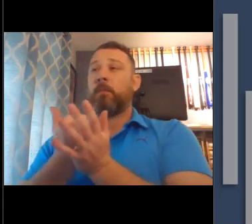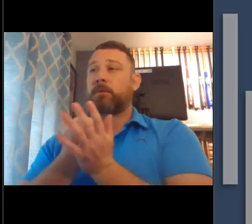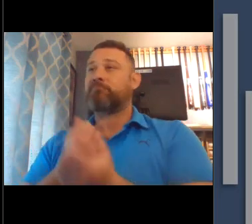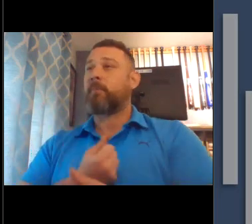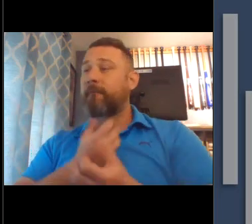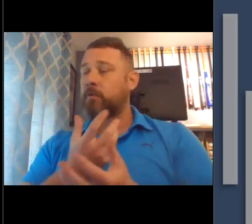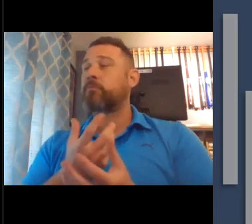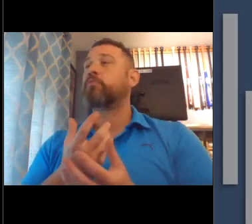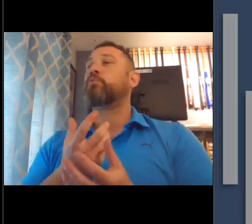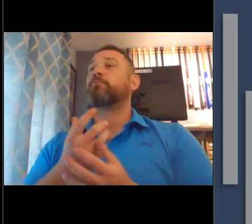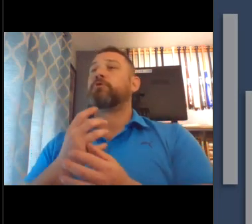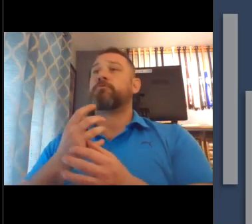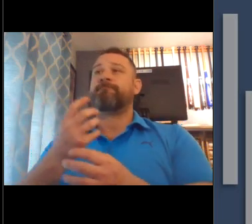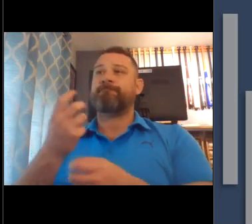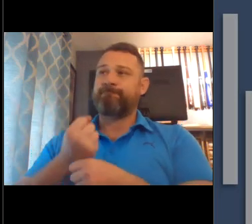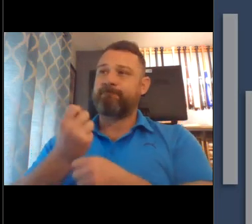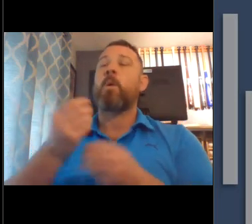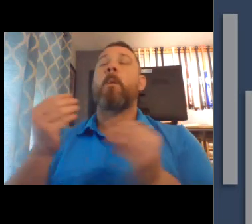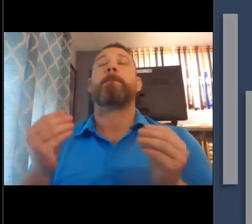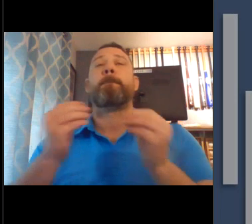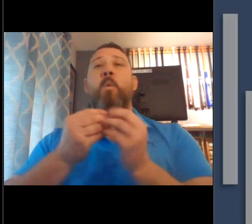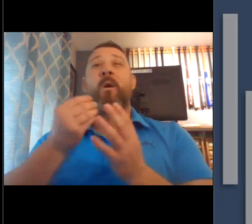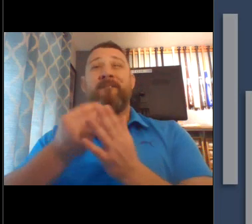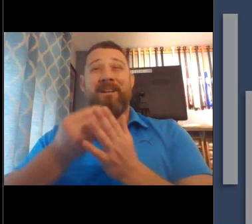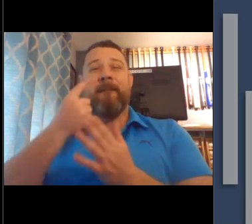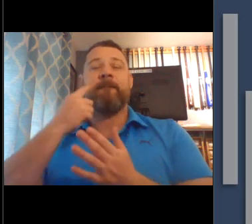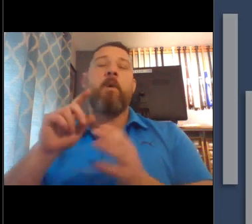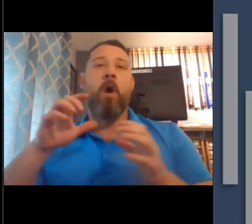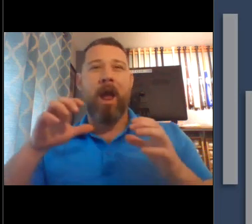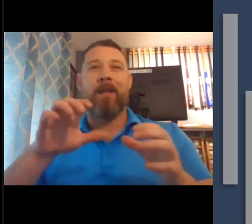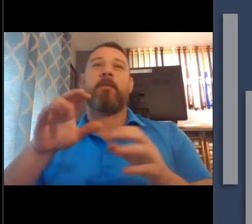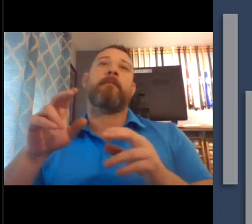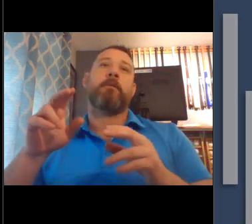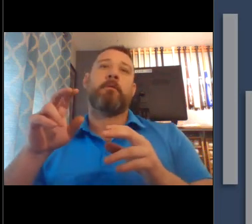secure more funding for the active transportation program on a permanent basis.